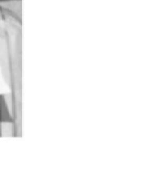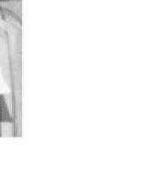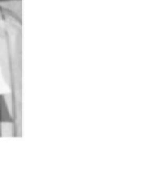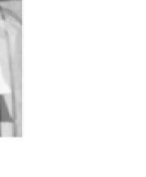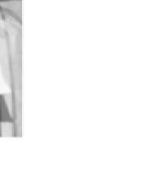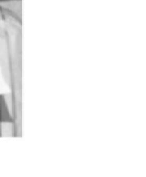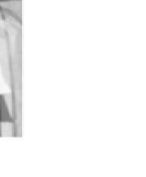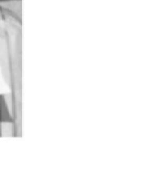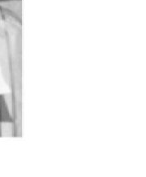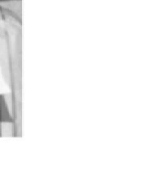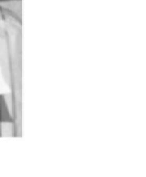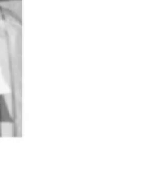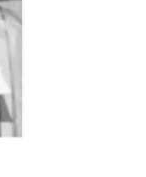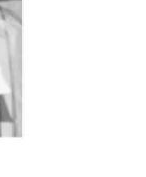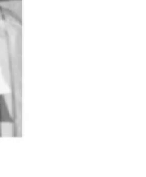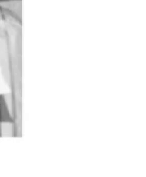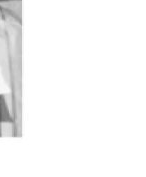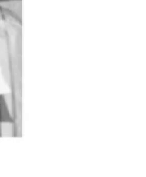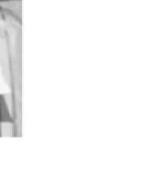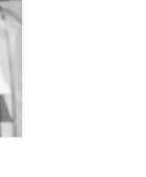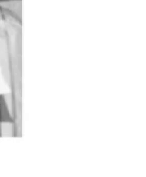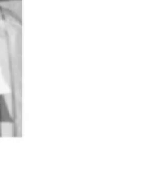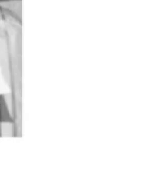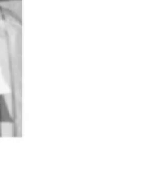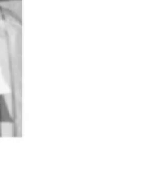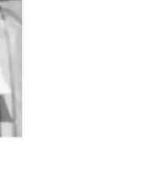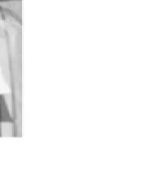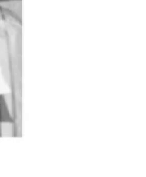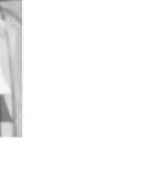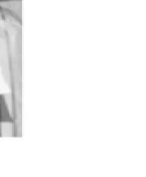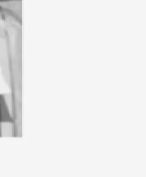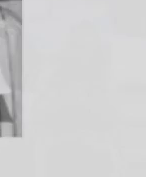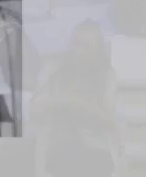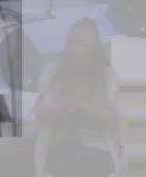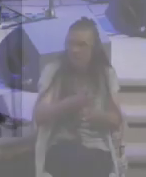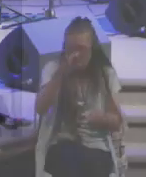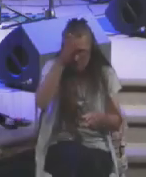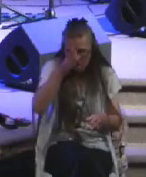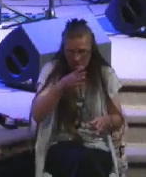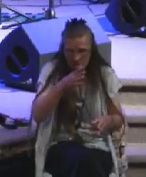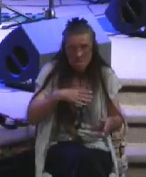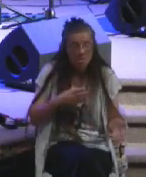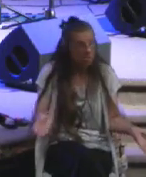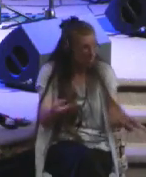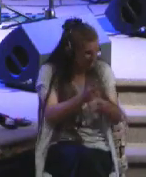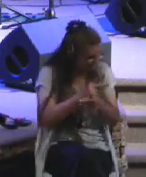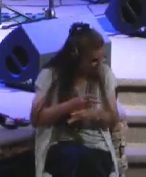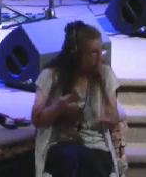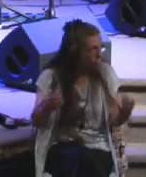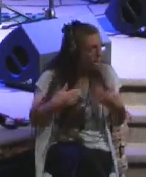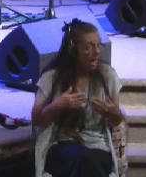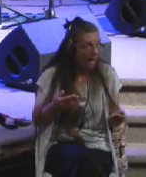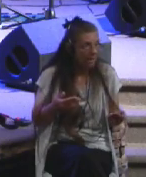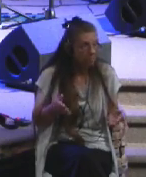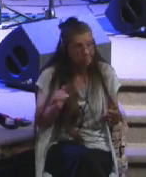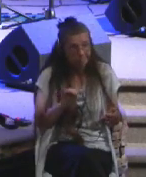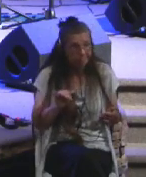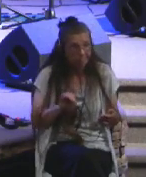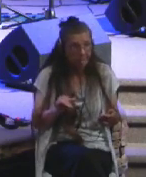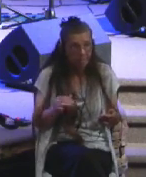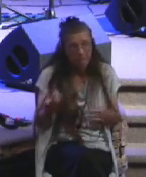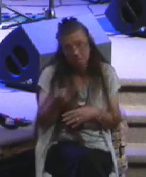the children's job to take care of the parents after the parents couldn't take care of themselves. Sounds like it ought to be today. That was pretty